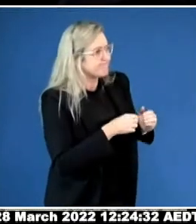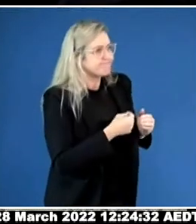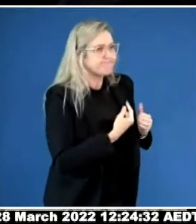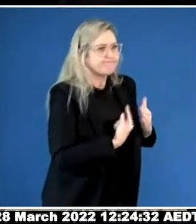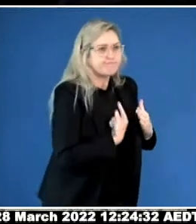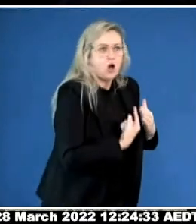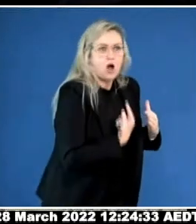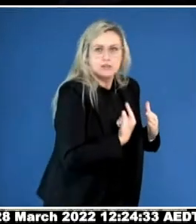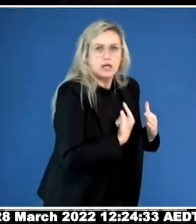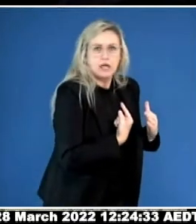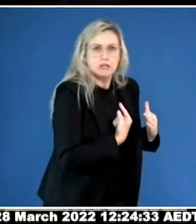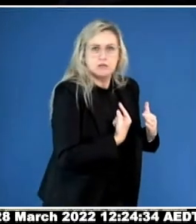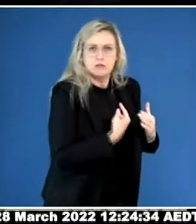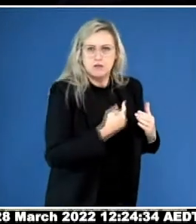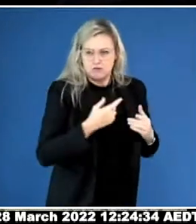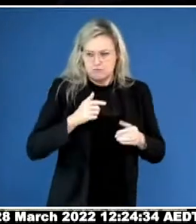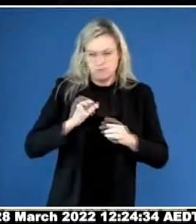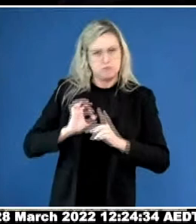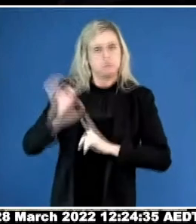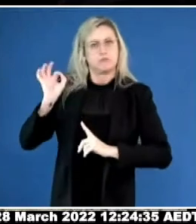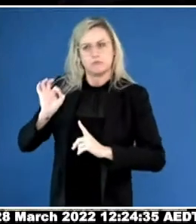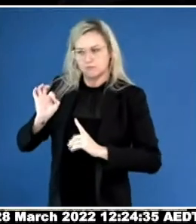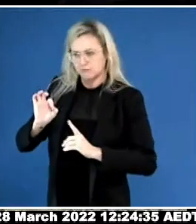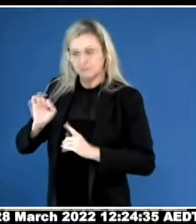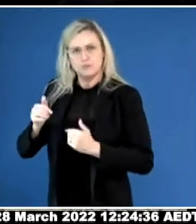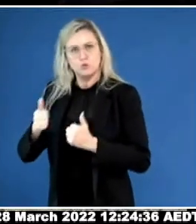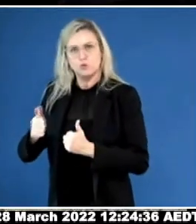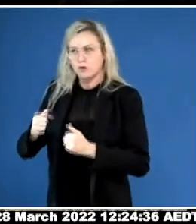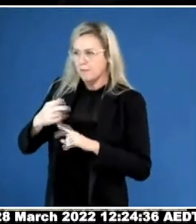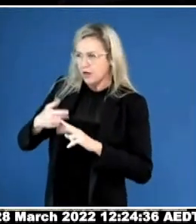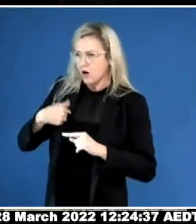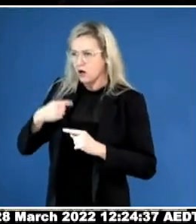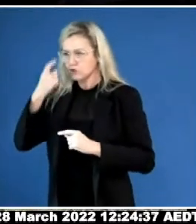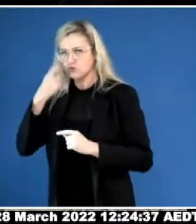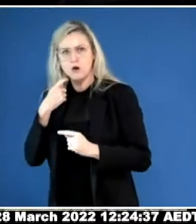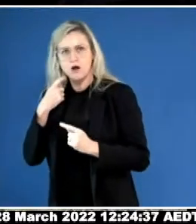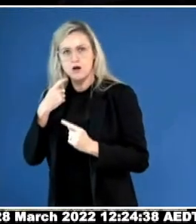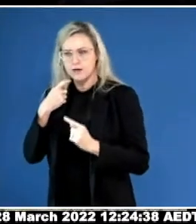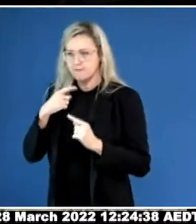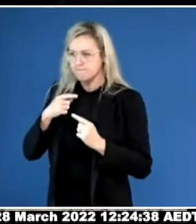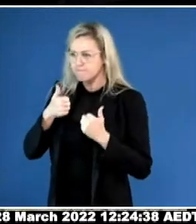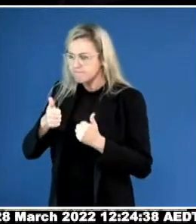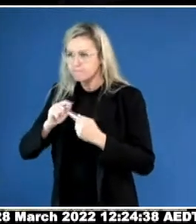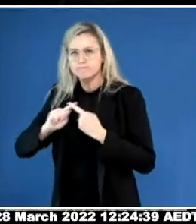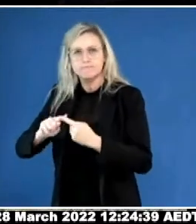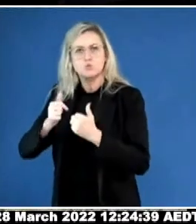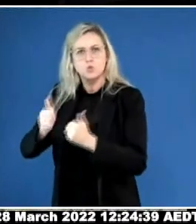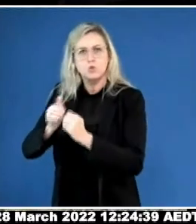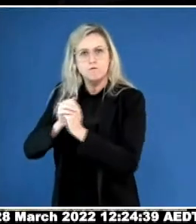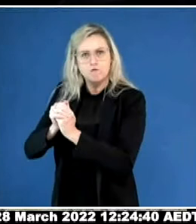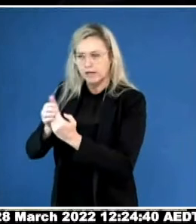and maintaining those things was something that I worked very hard to continue to maintain and be part of sport, because that's